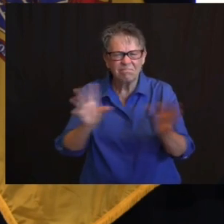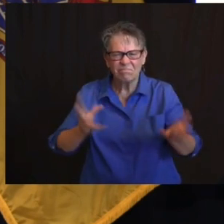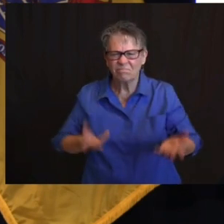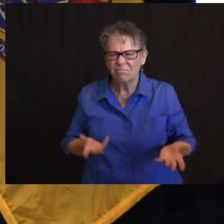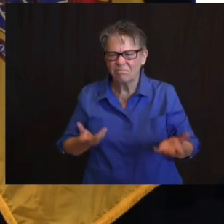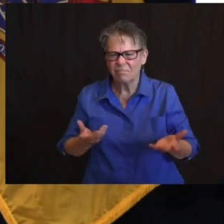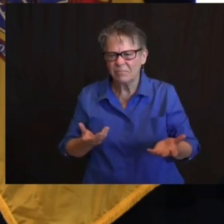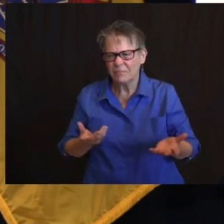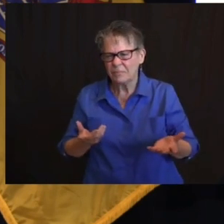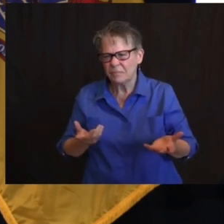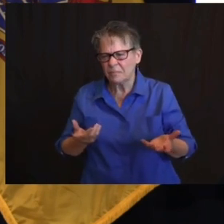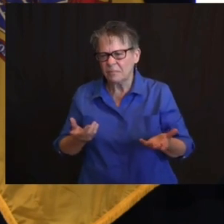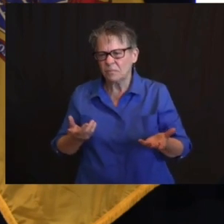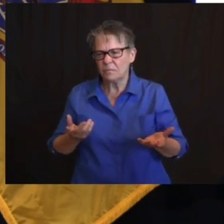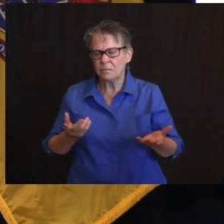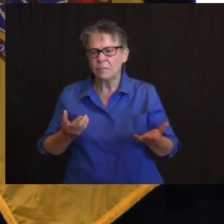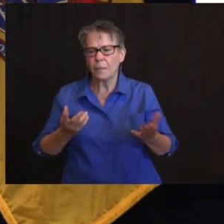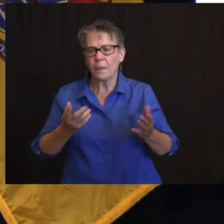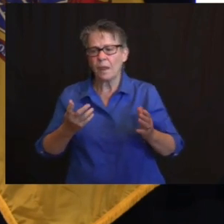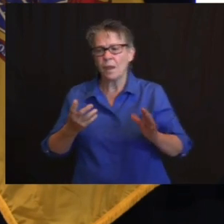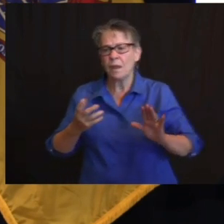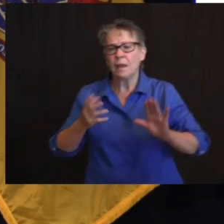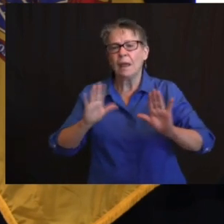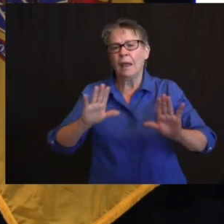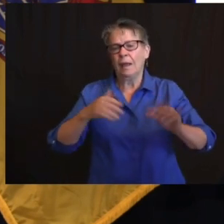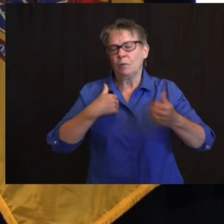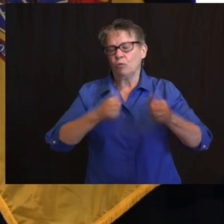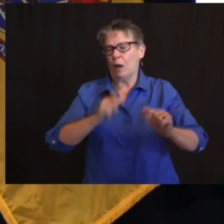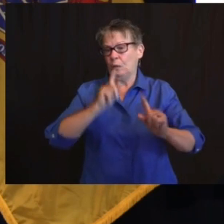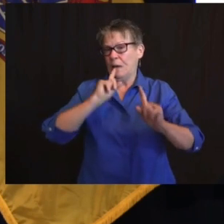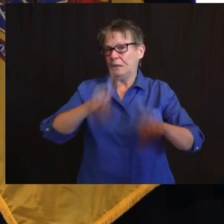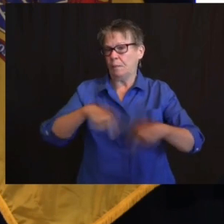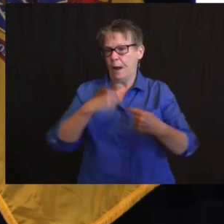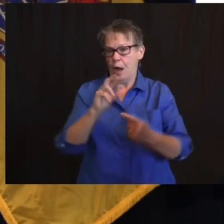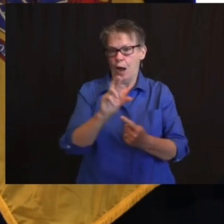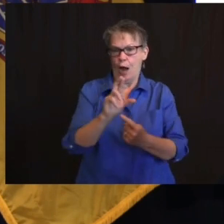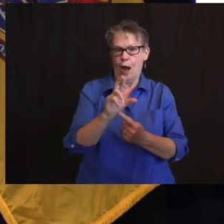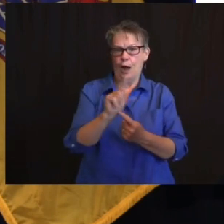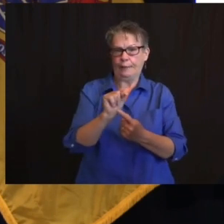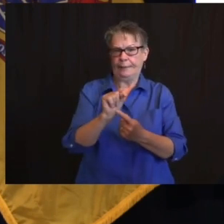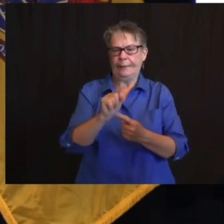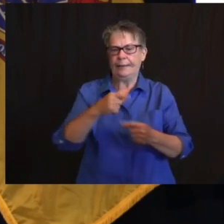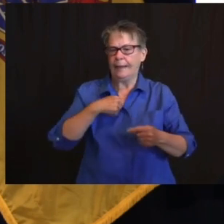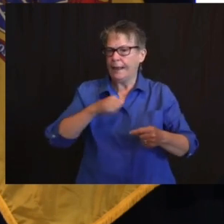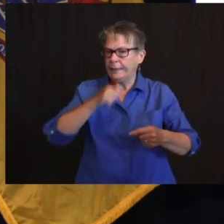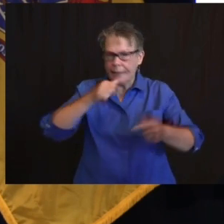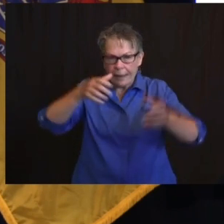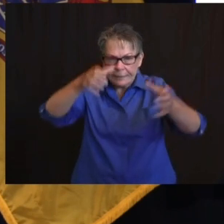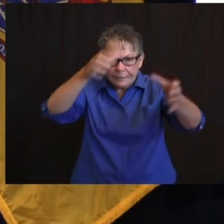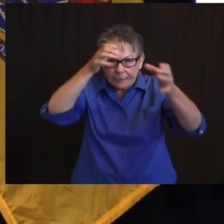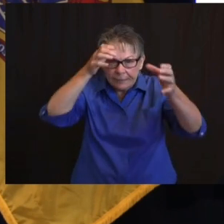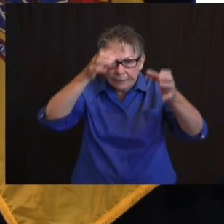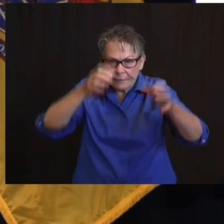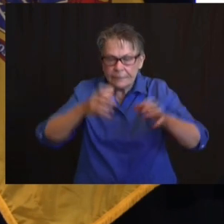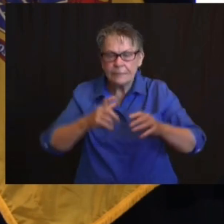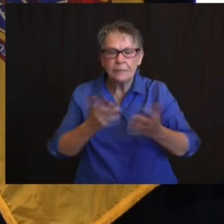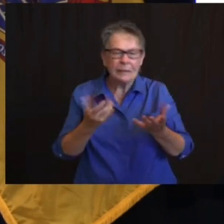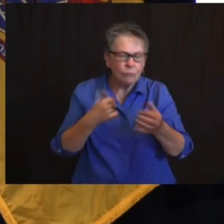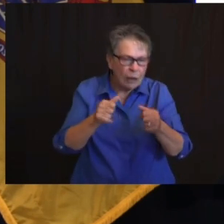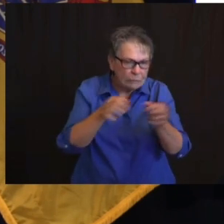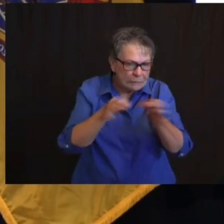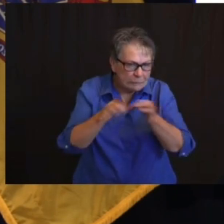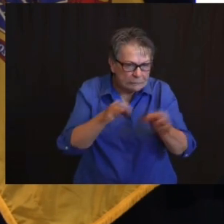usual, practice without a license and make an observation on that as well. I think we've always expected